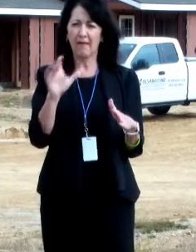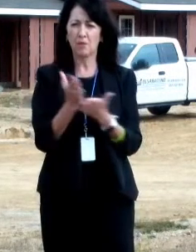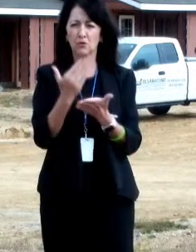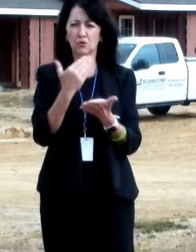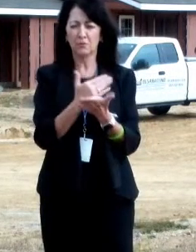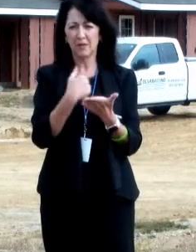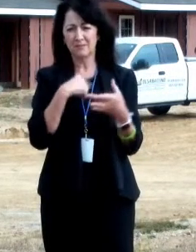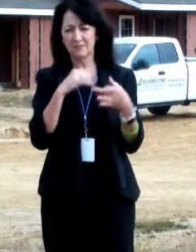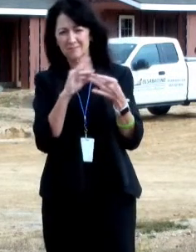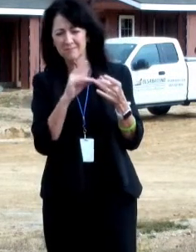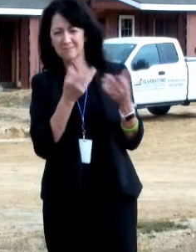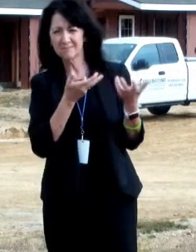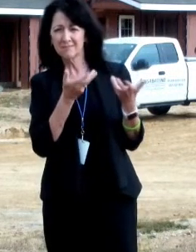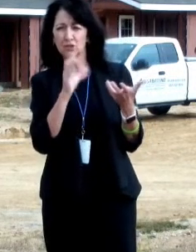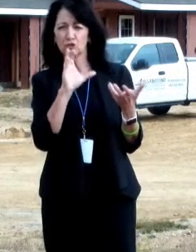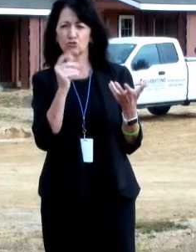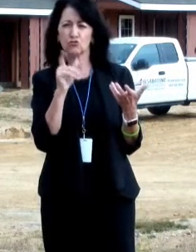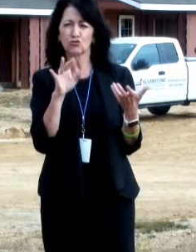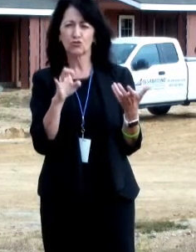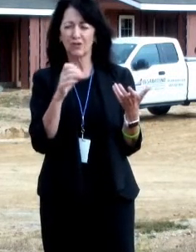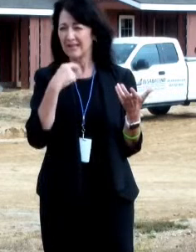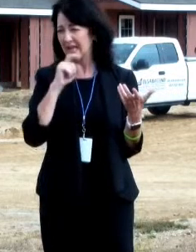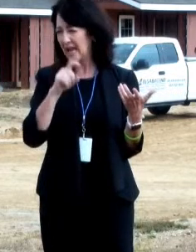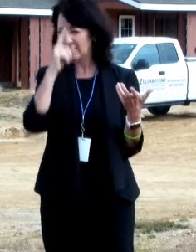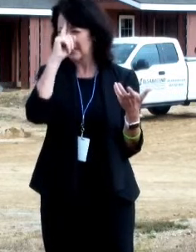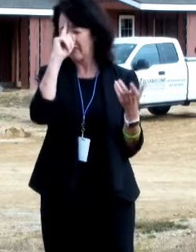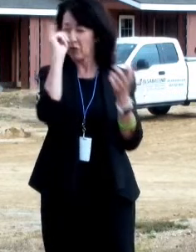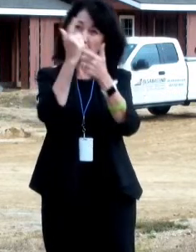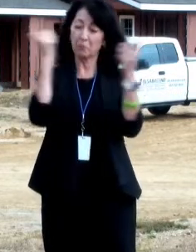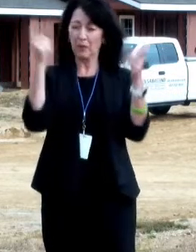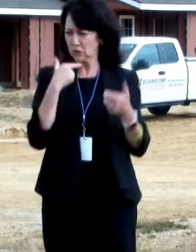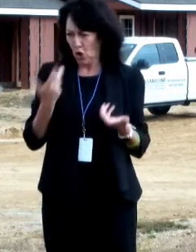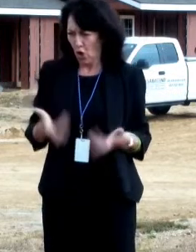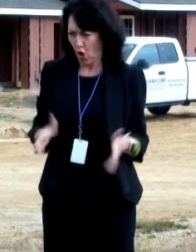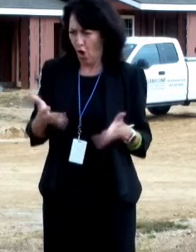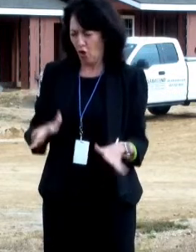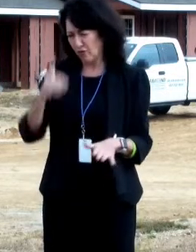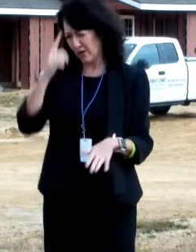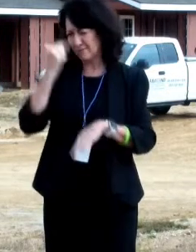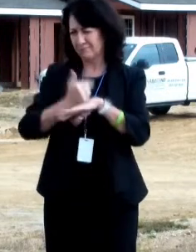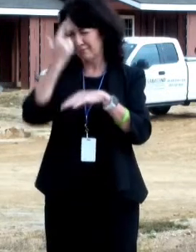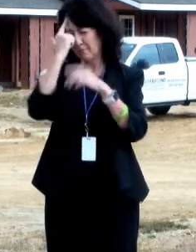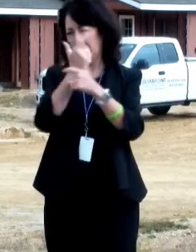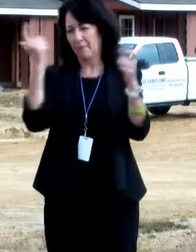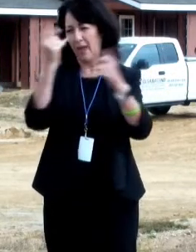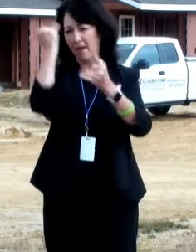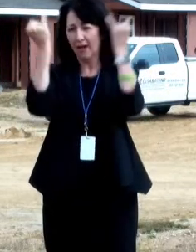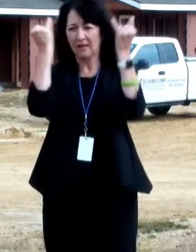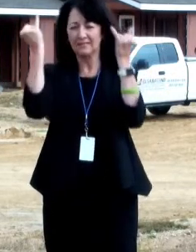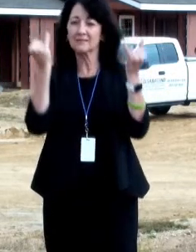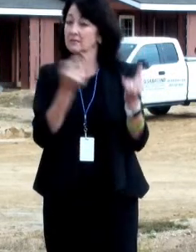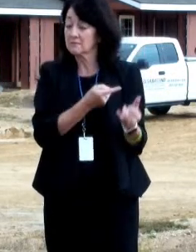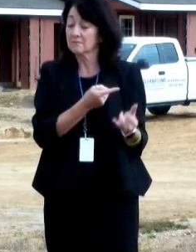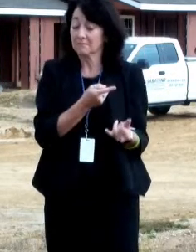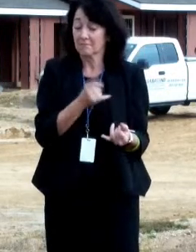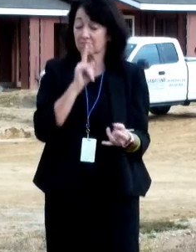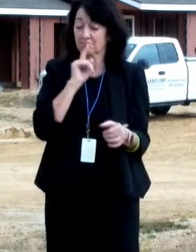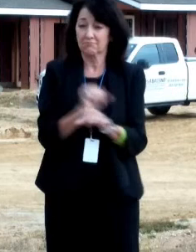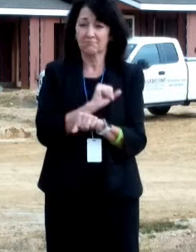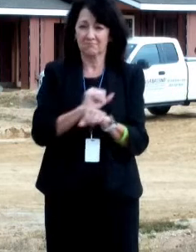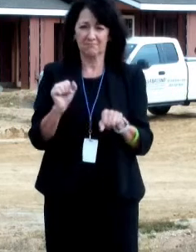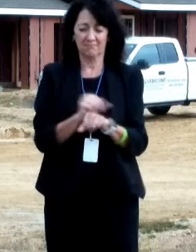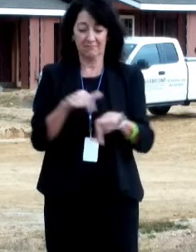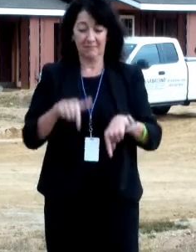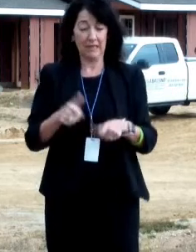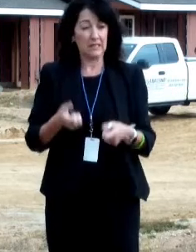it's time to think big. He looked at me and he said, we're already thinking big. And they were. And this opportunity